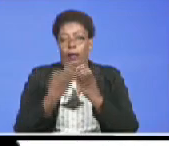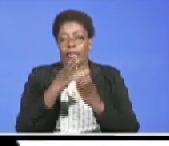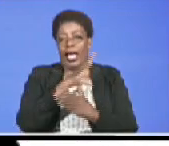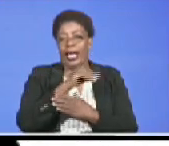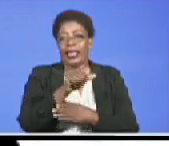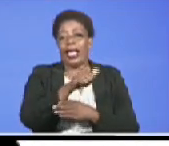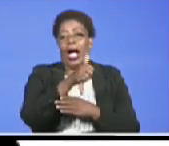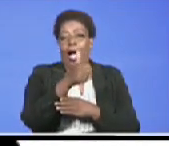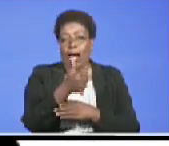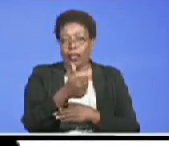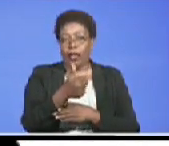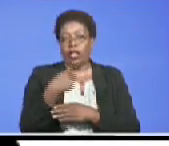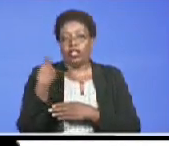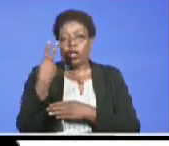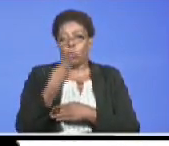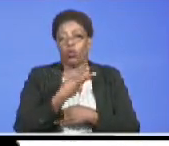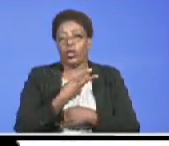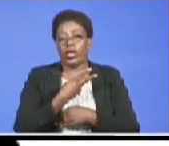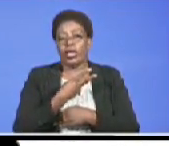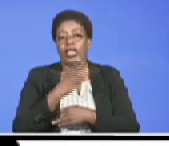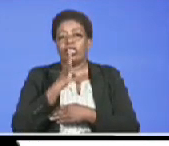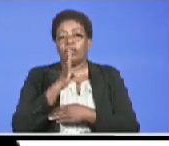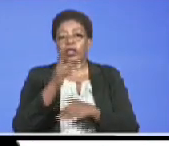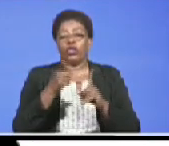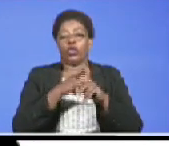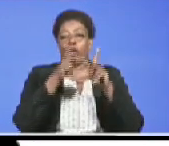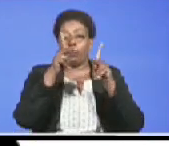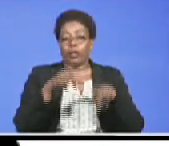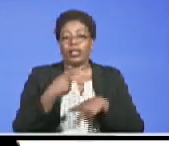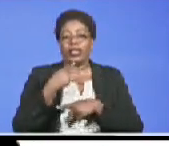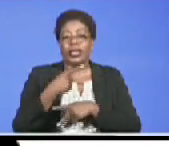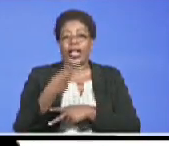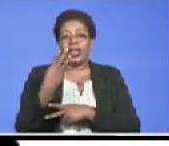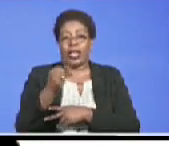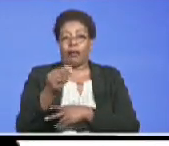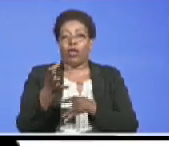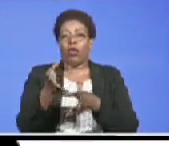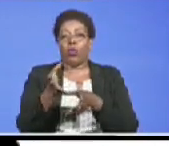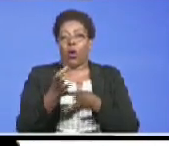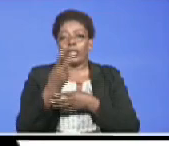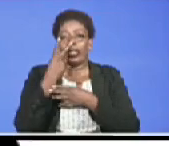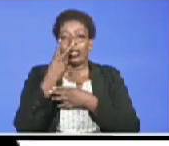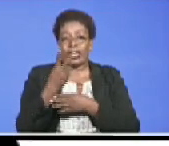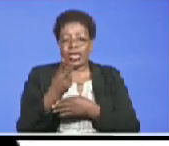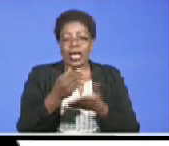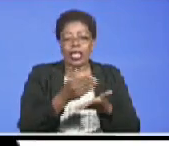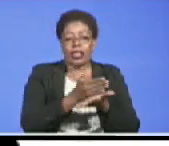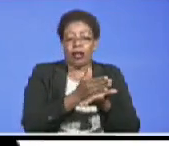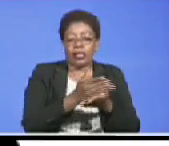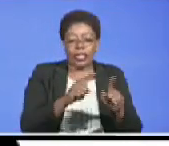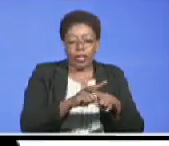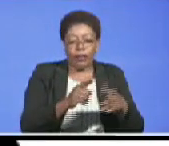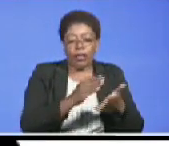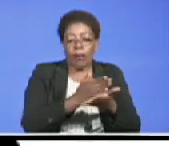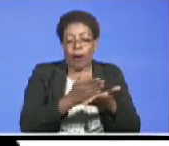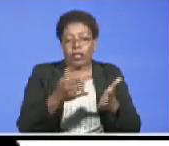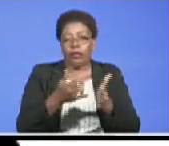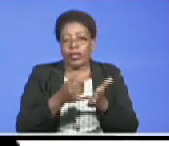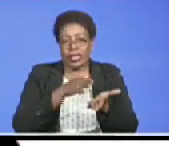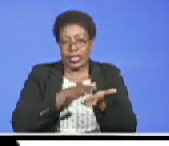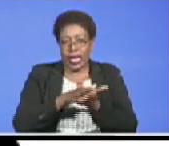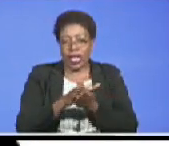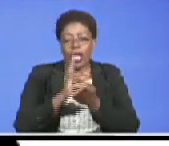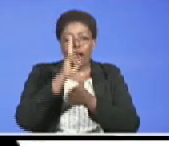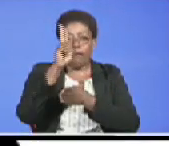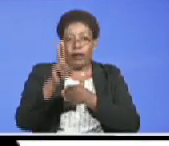and the other brands is we actually speak to these persons and tell them we want to send this, we want to see the pieces of it. We ask them to send us videos